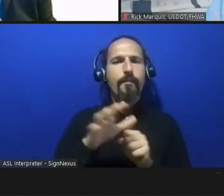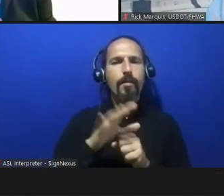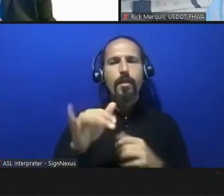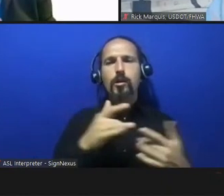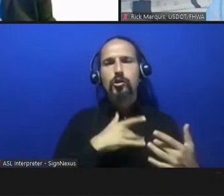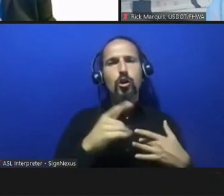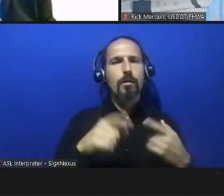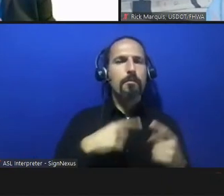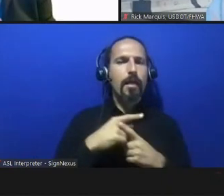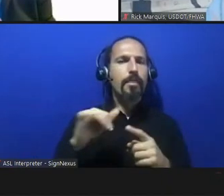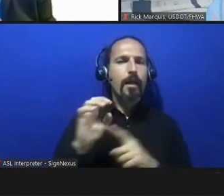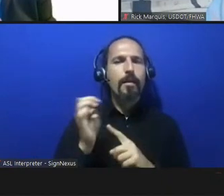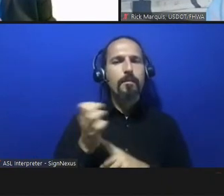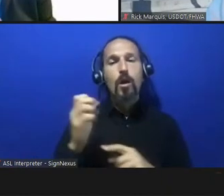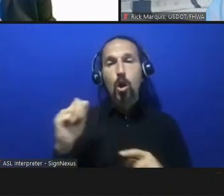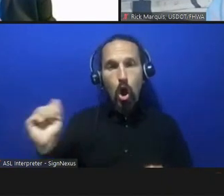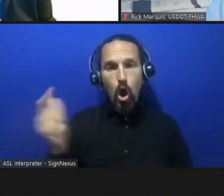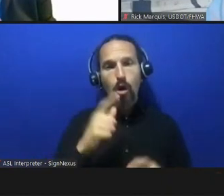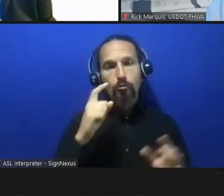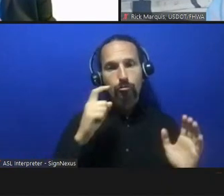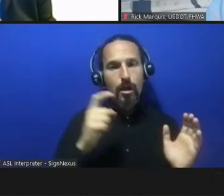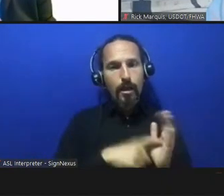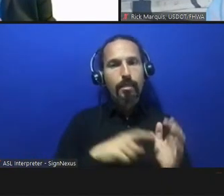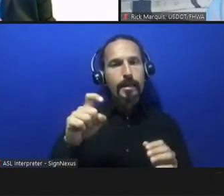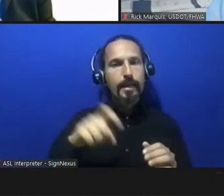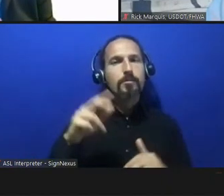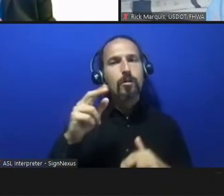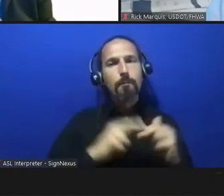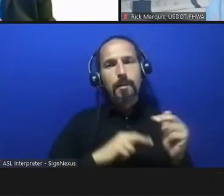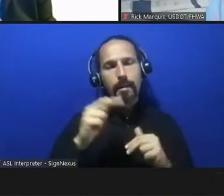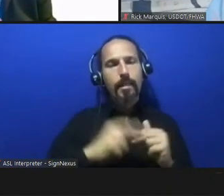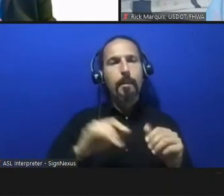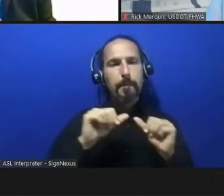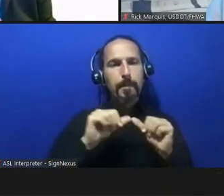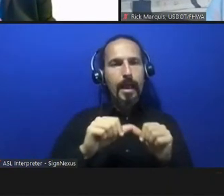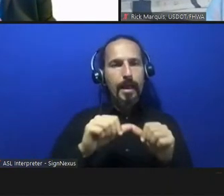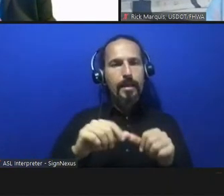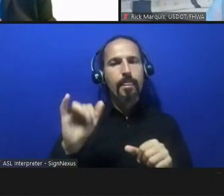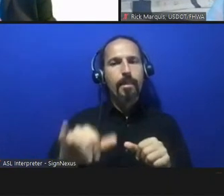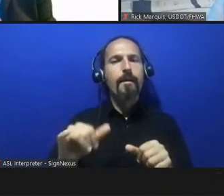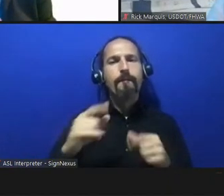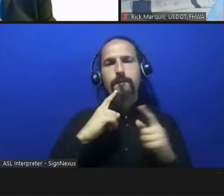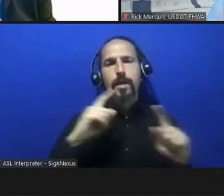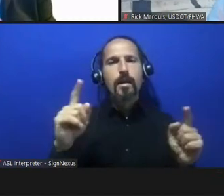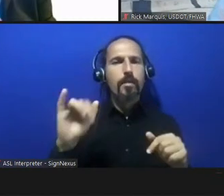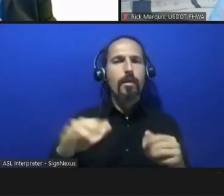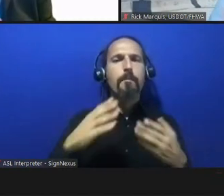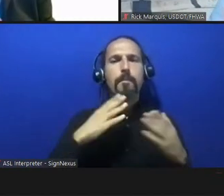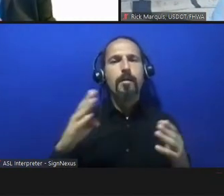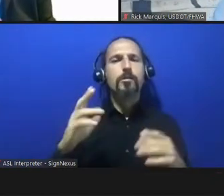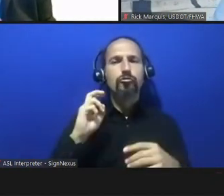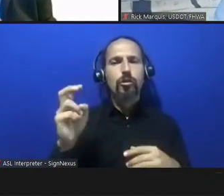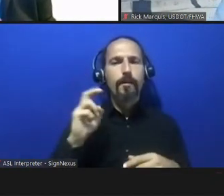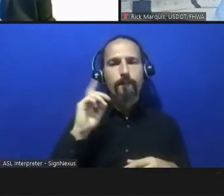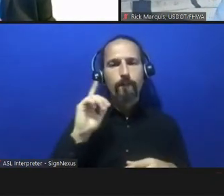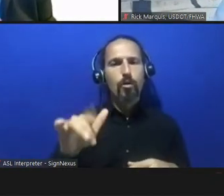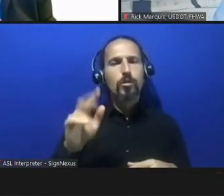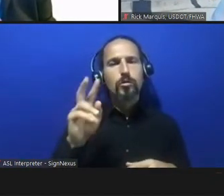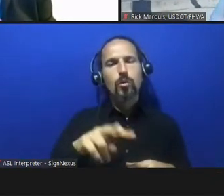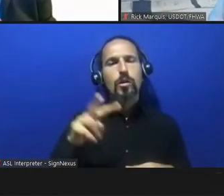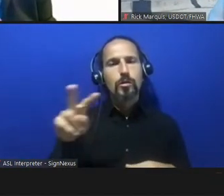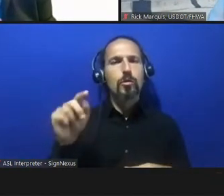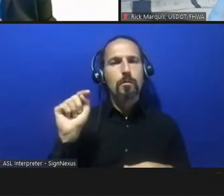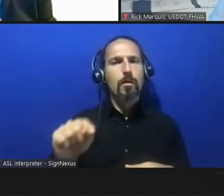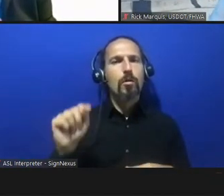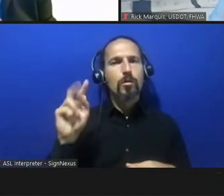environment everyone should recognize the need to build and maintain an effective public transit system serving 22.2 million